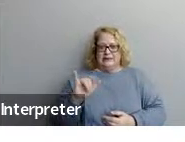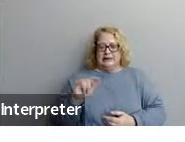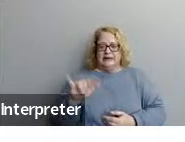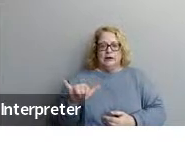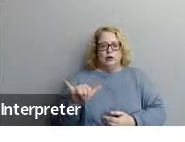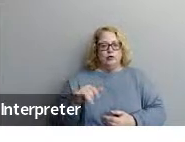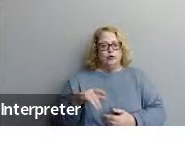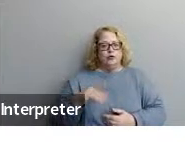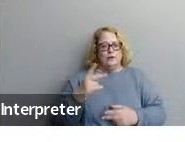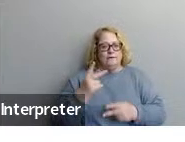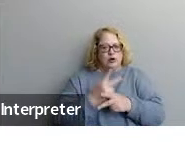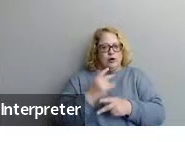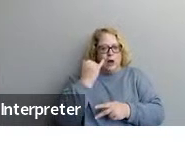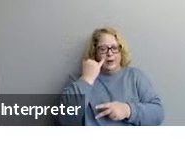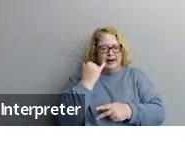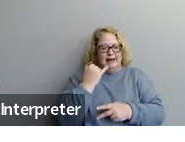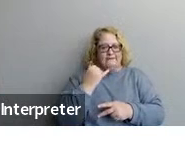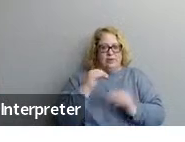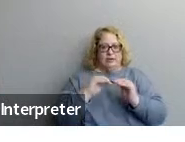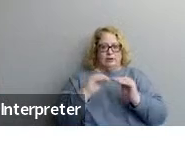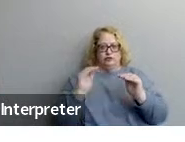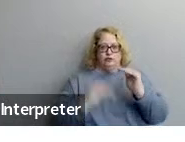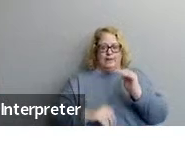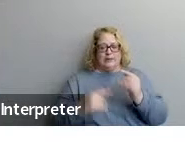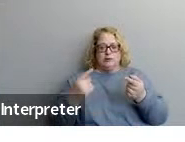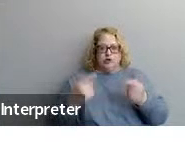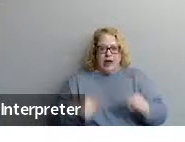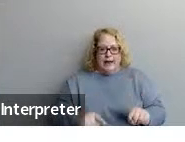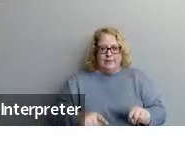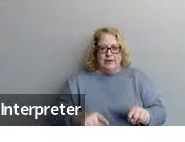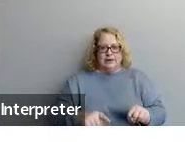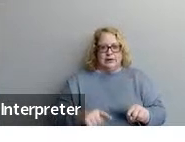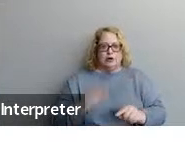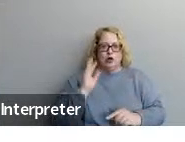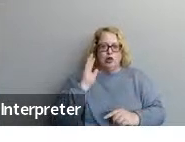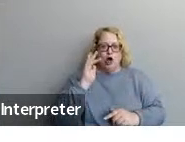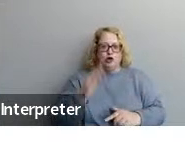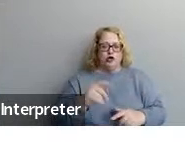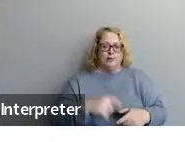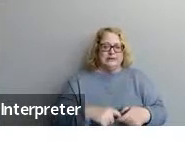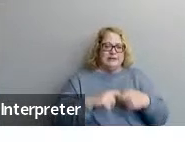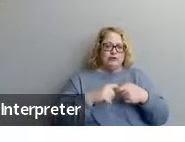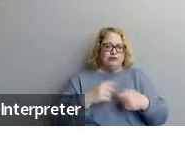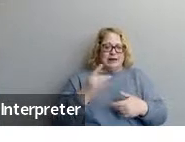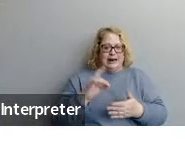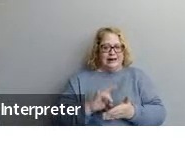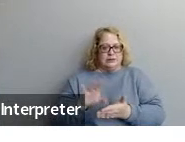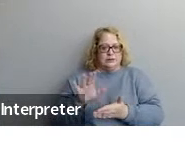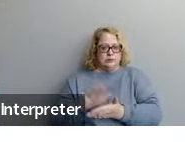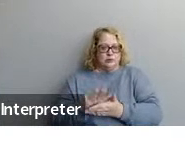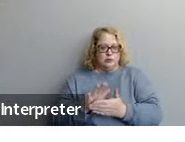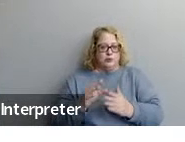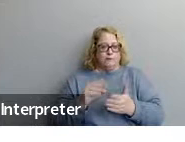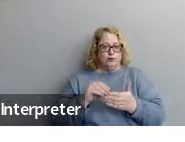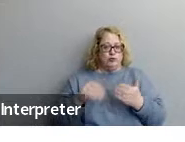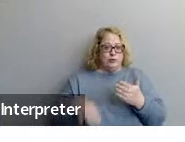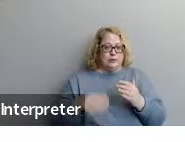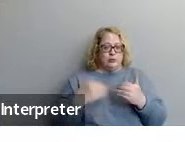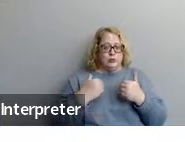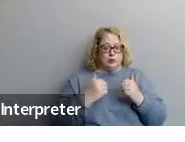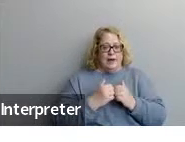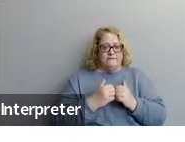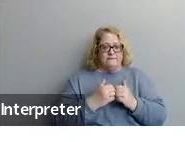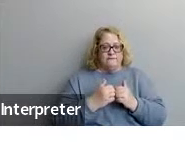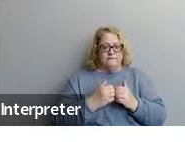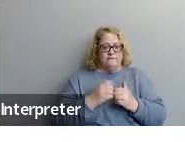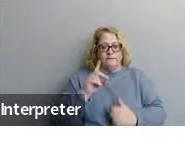significant discrepancies are occurring in the rate of long-term suspensions and expulsions of children with disabilities.